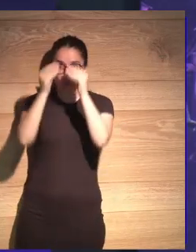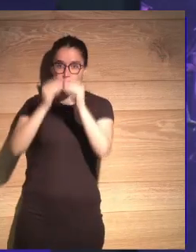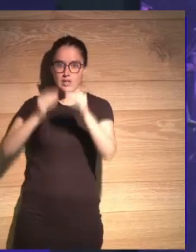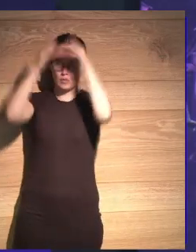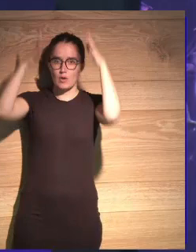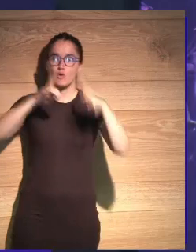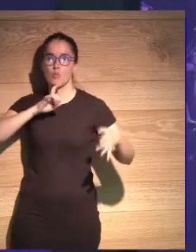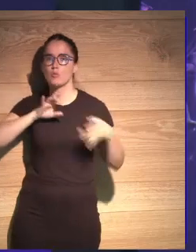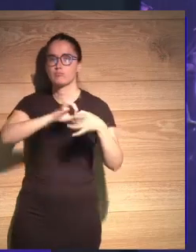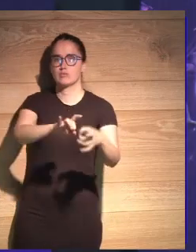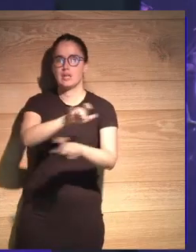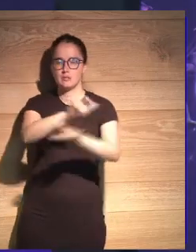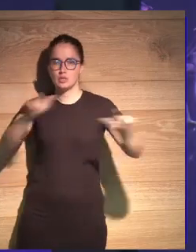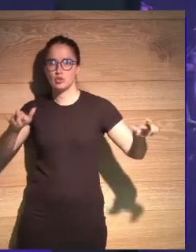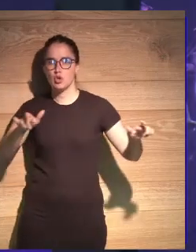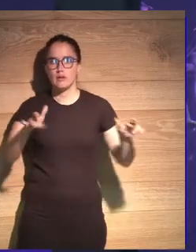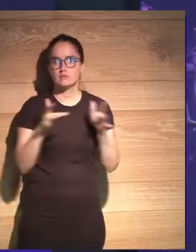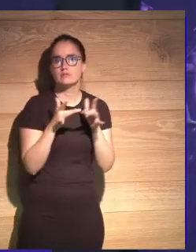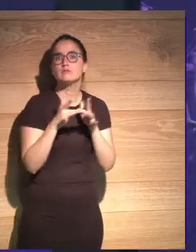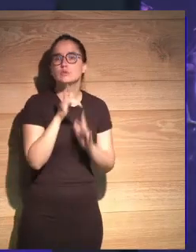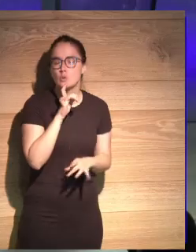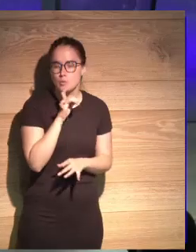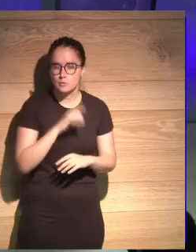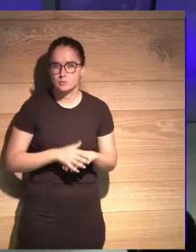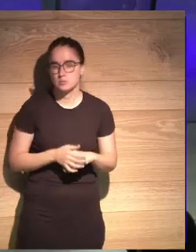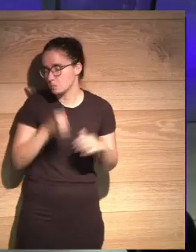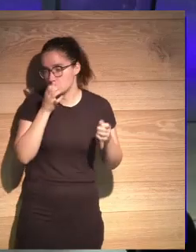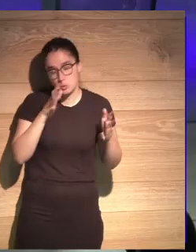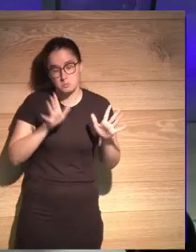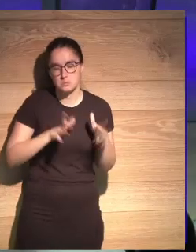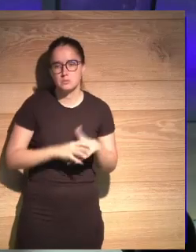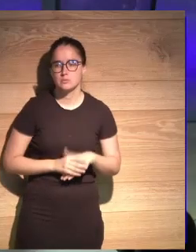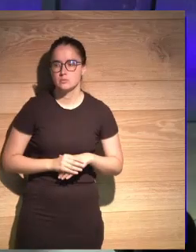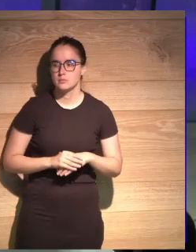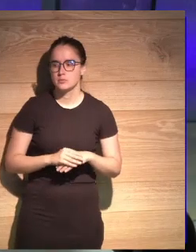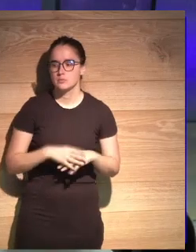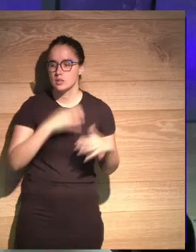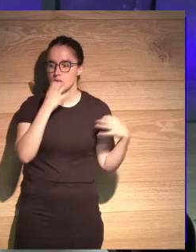And also this virtual reality world.